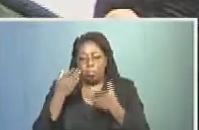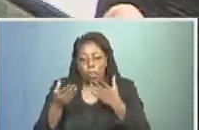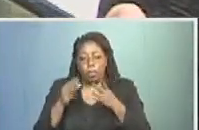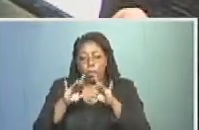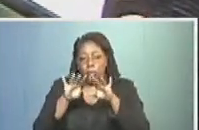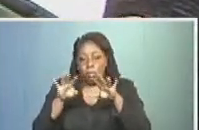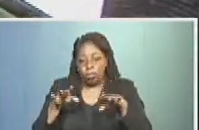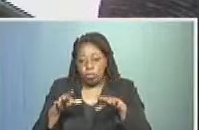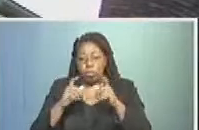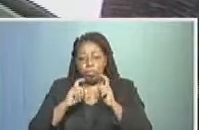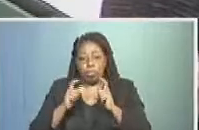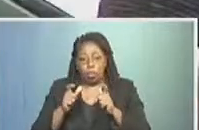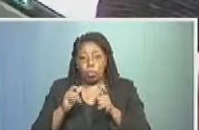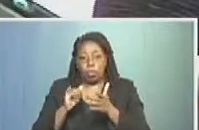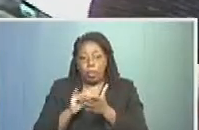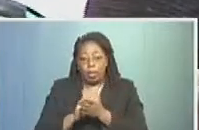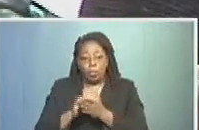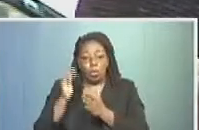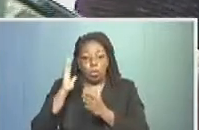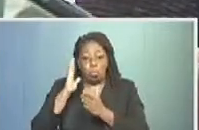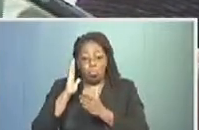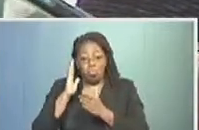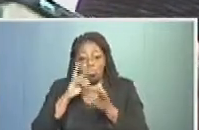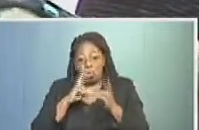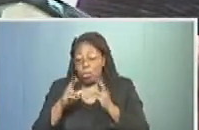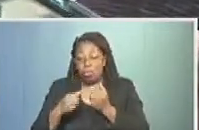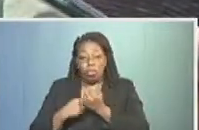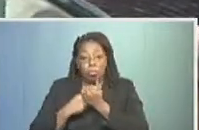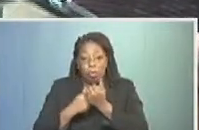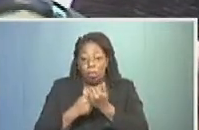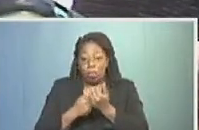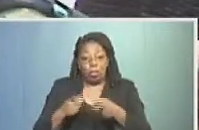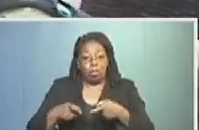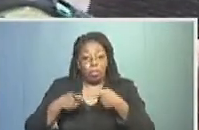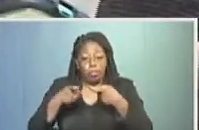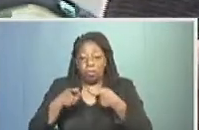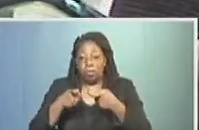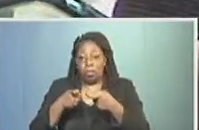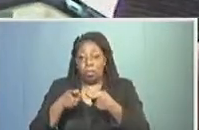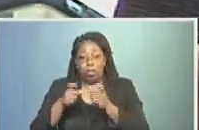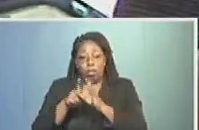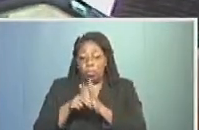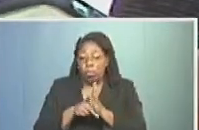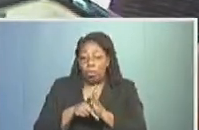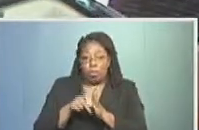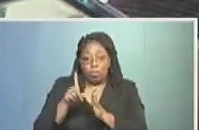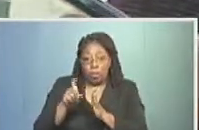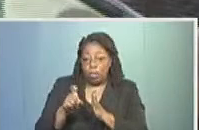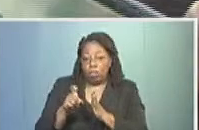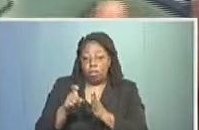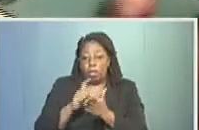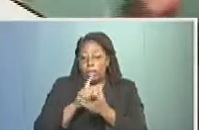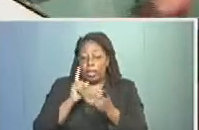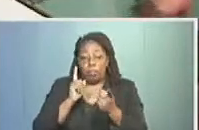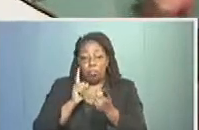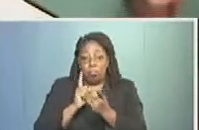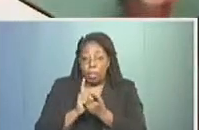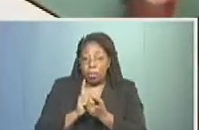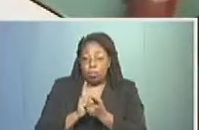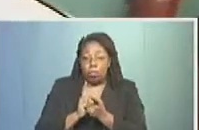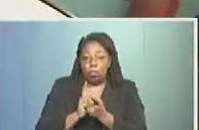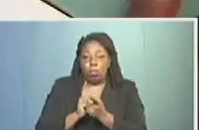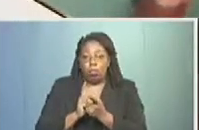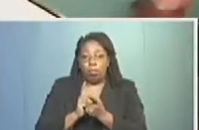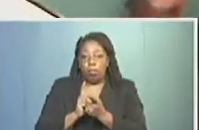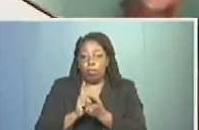Junkanoo that we are willing to support once they provide us with the necessary protocols. that will meet the standard of of